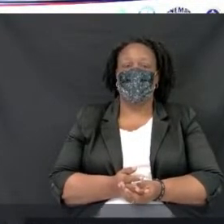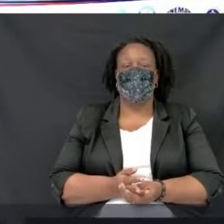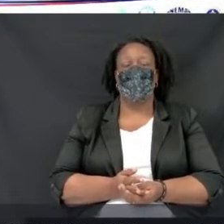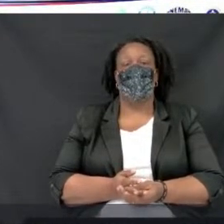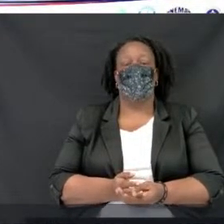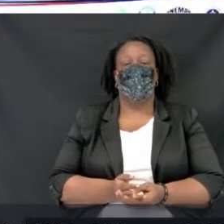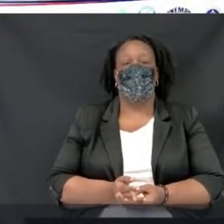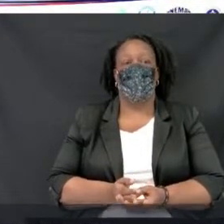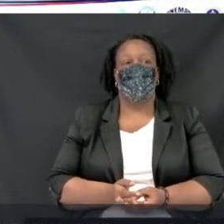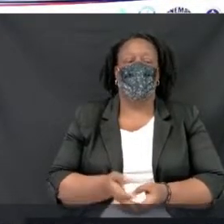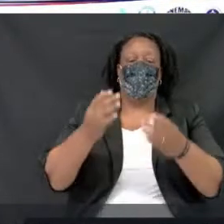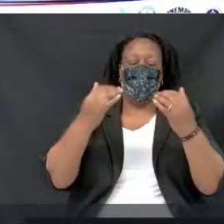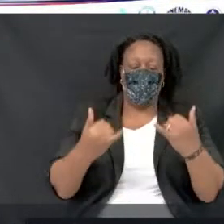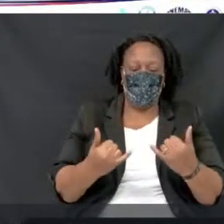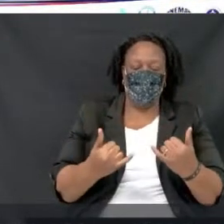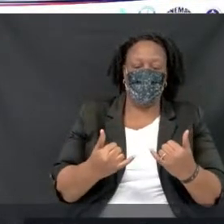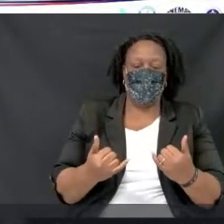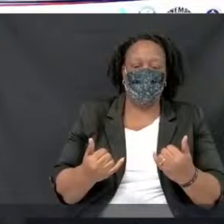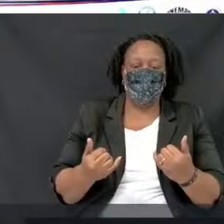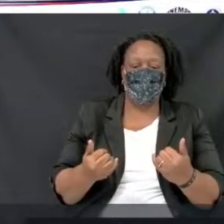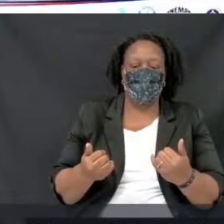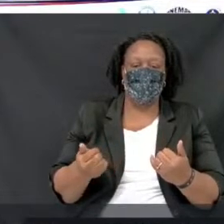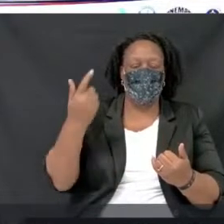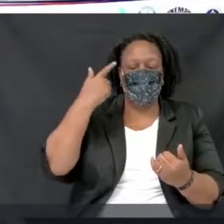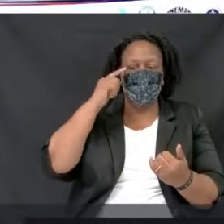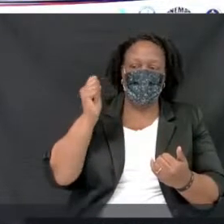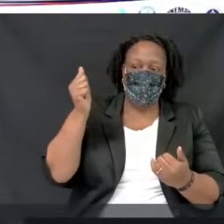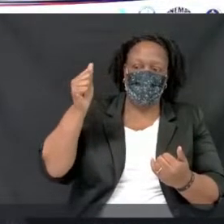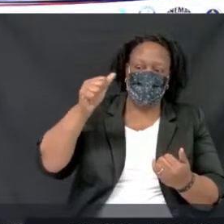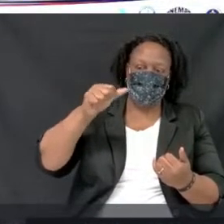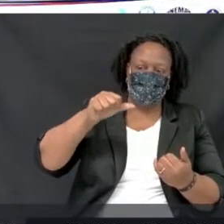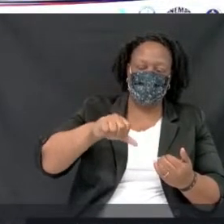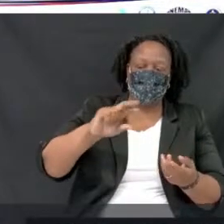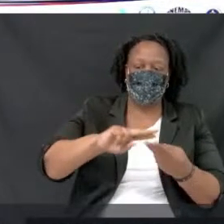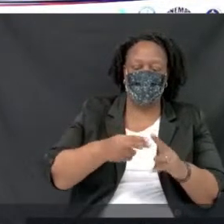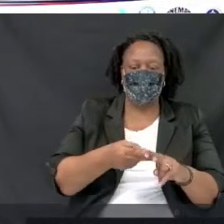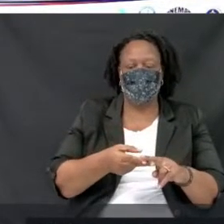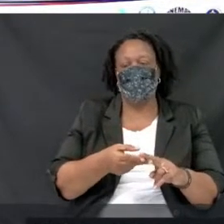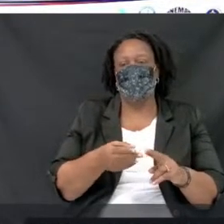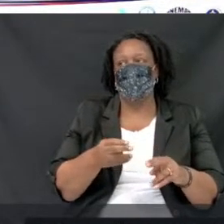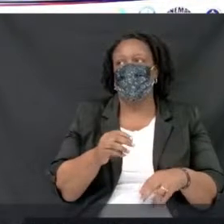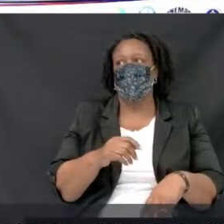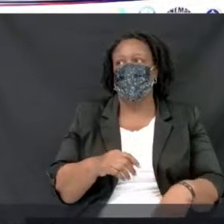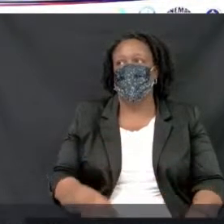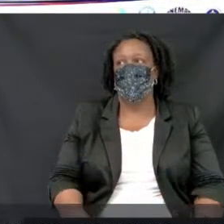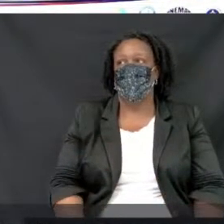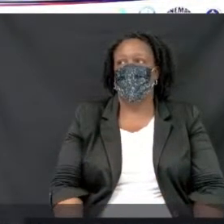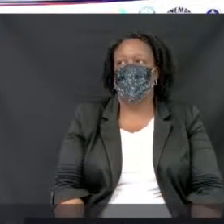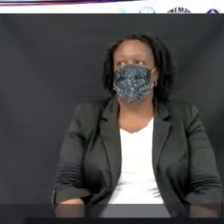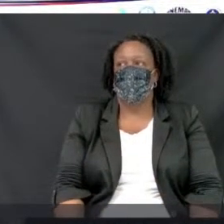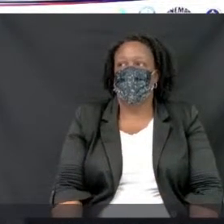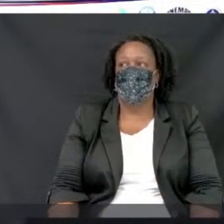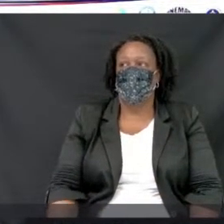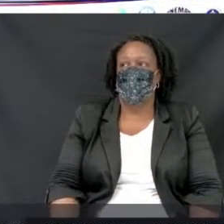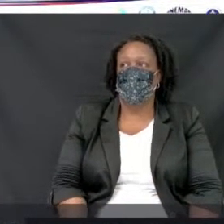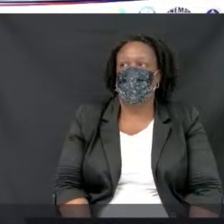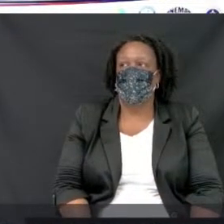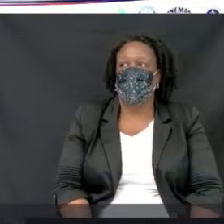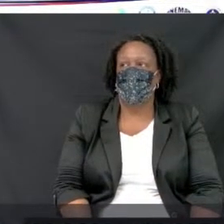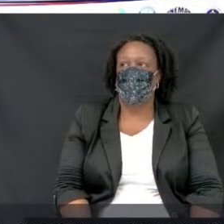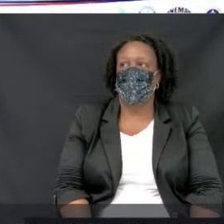for fully vaccinated tourists, can locals who wish to host tourists via